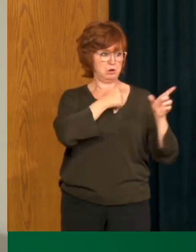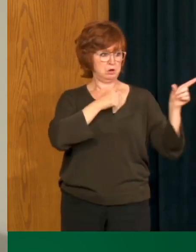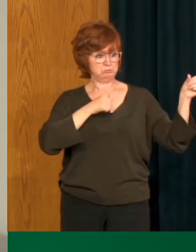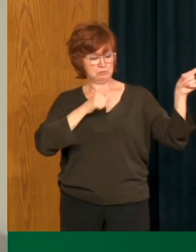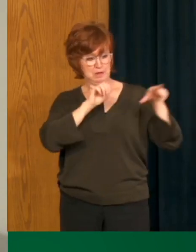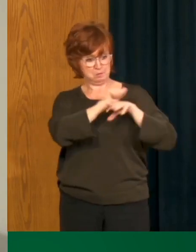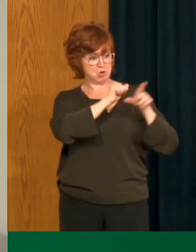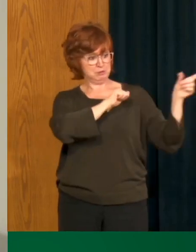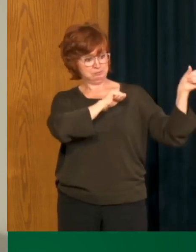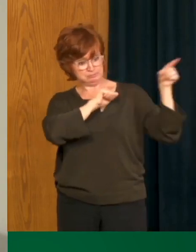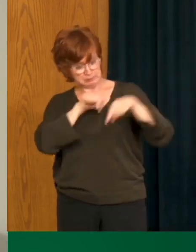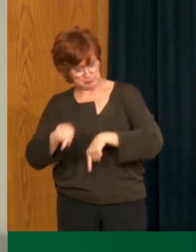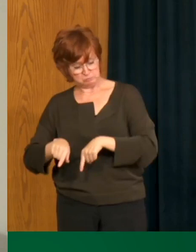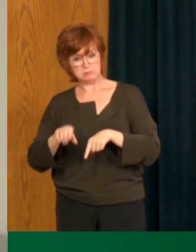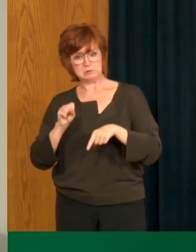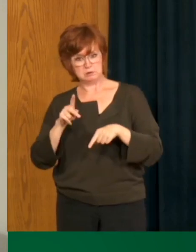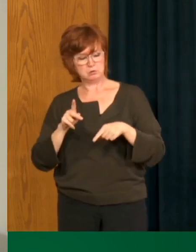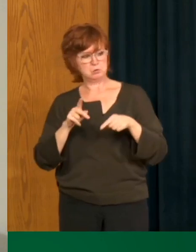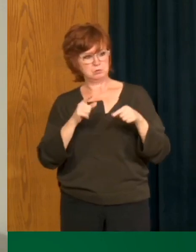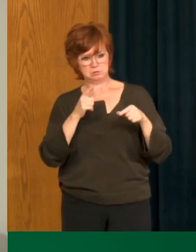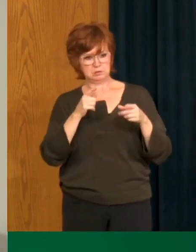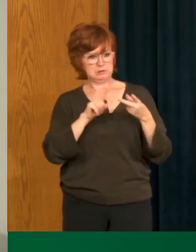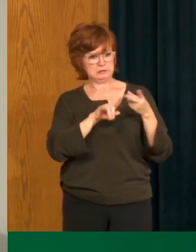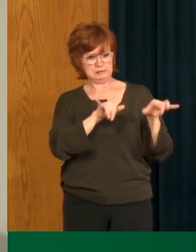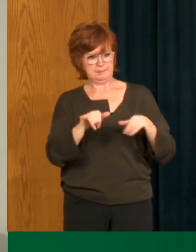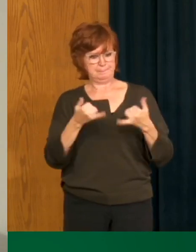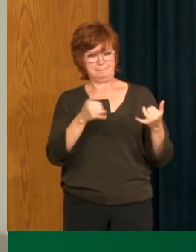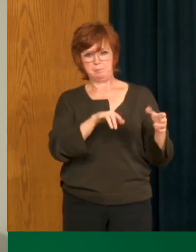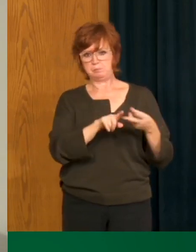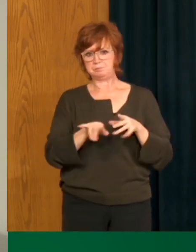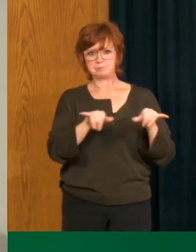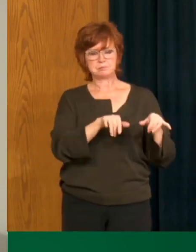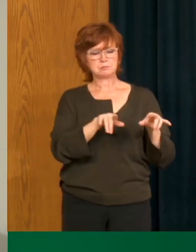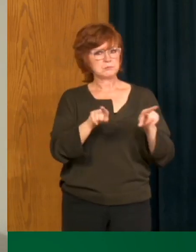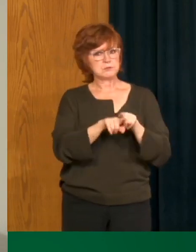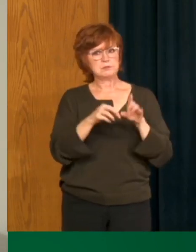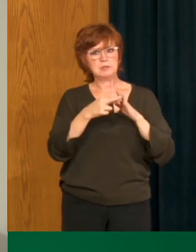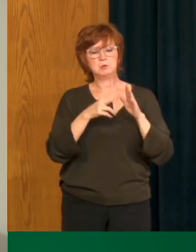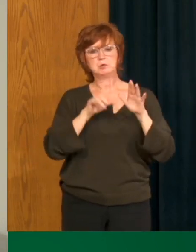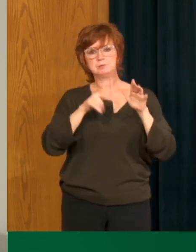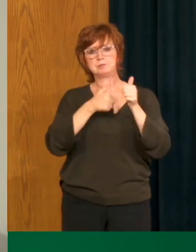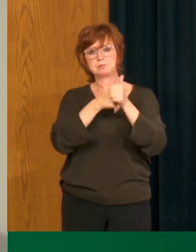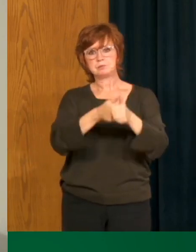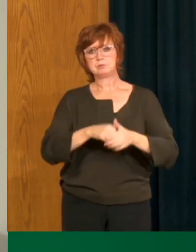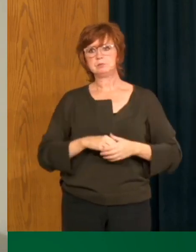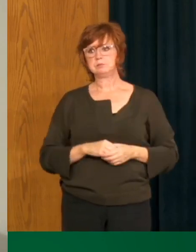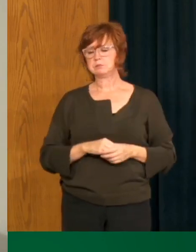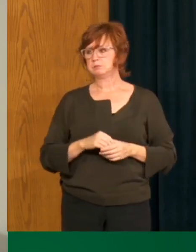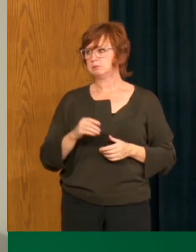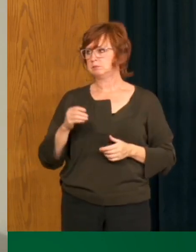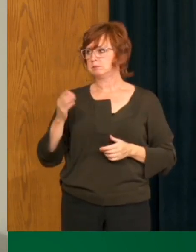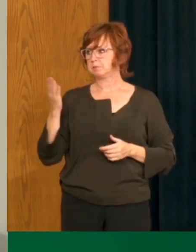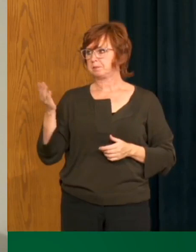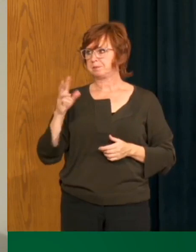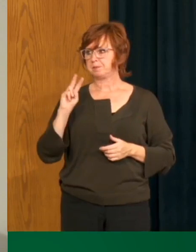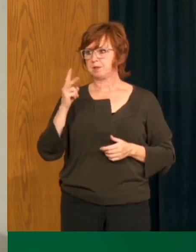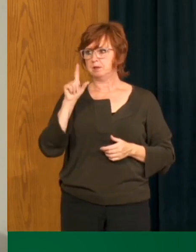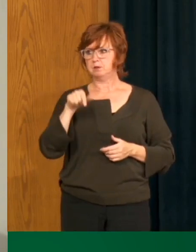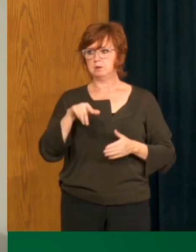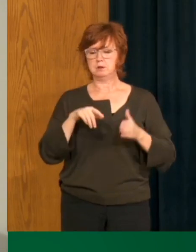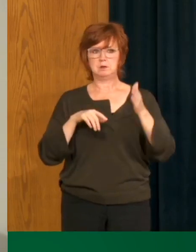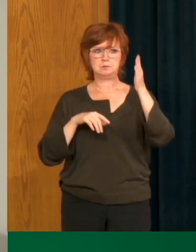especially with our neighbors, but with any other province or territory, to address issues as they arise. Follow up,